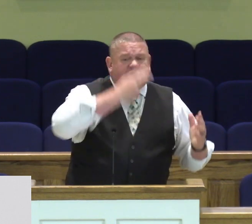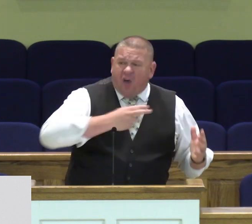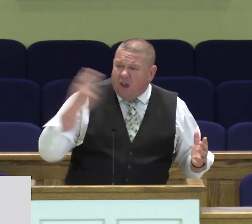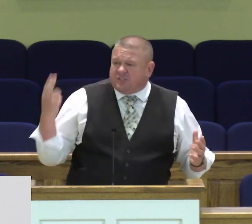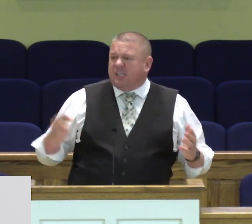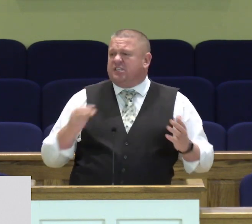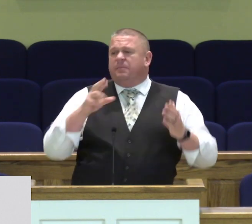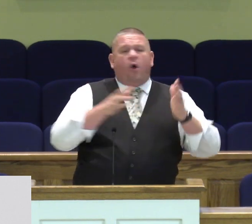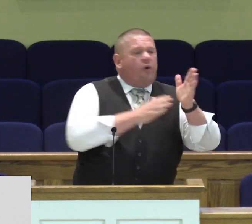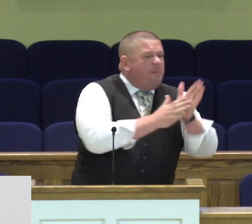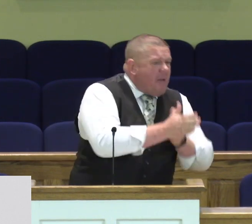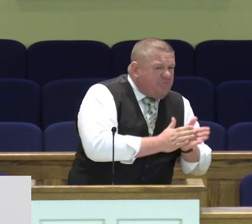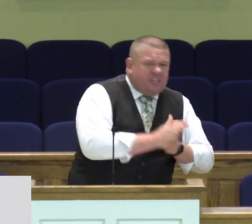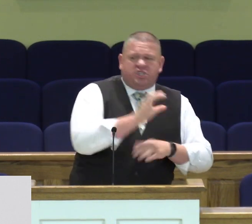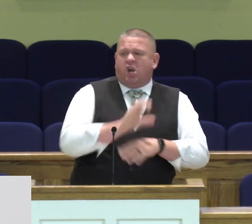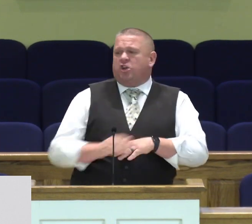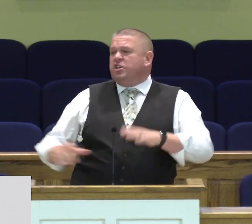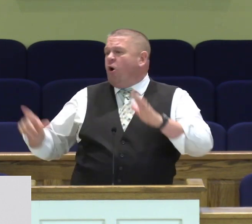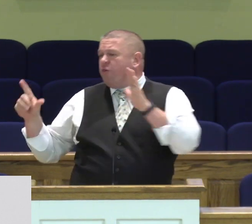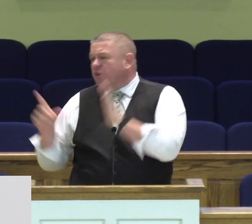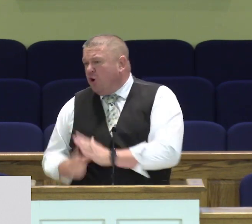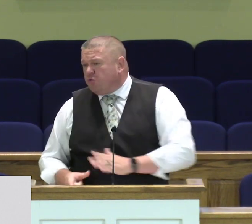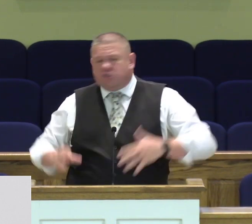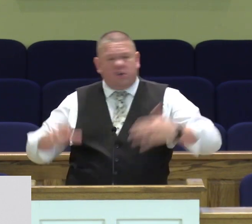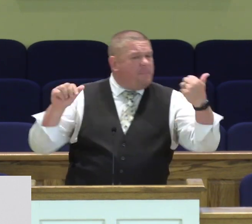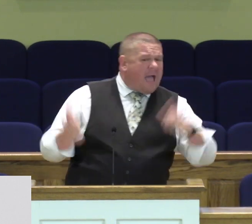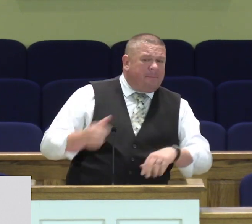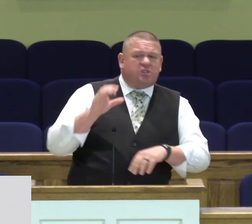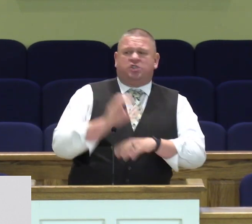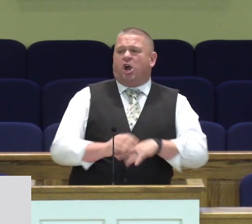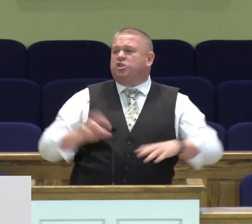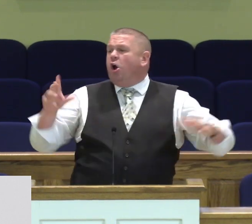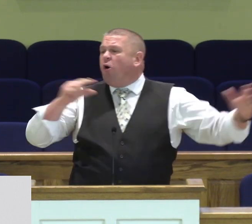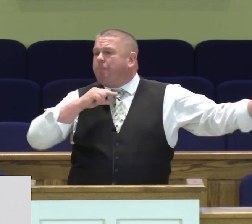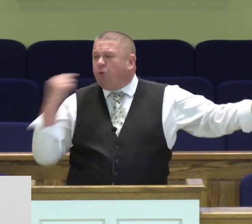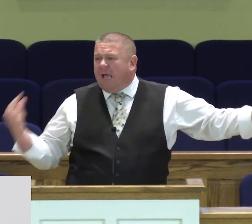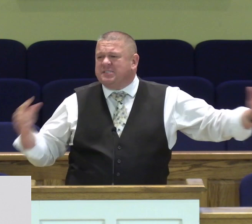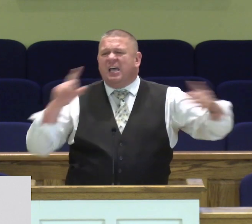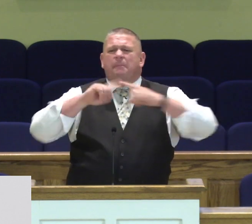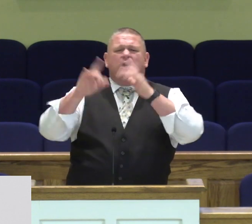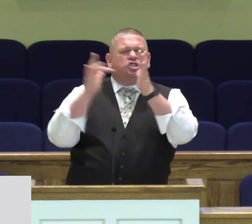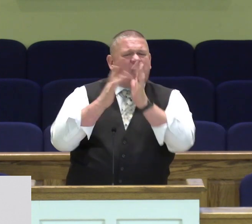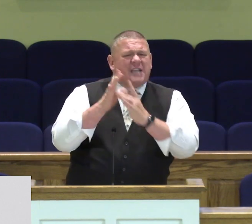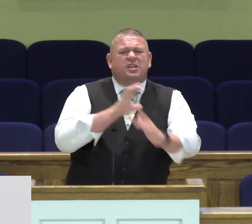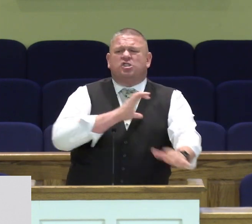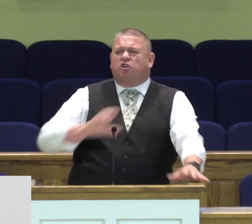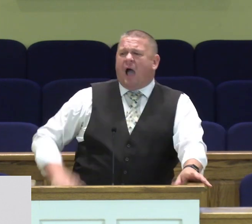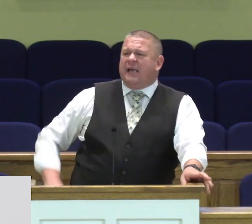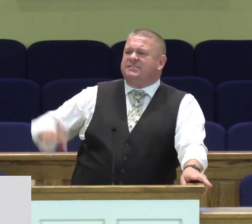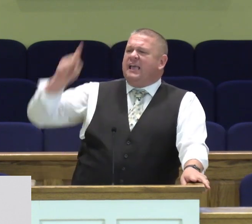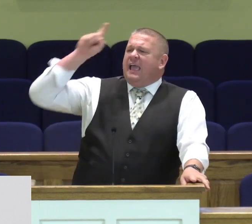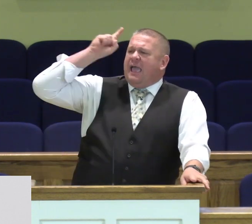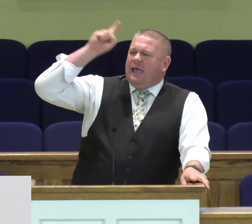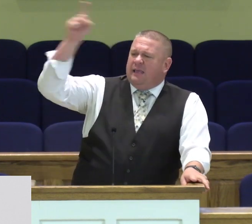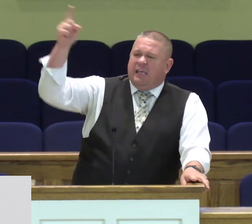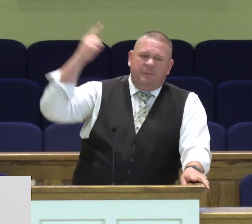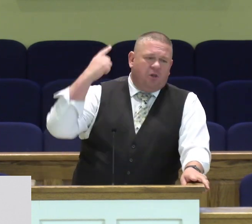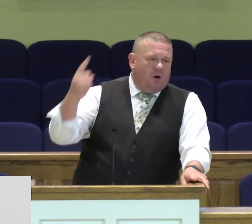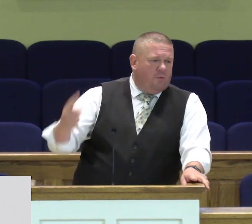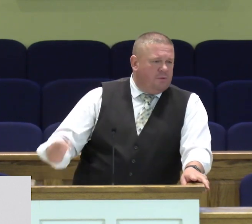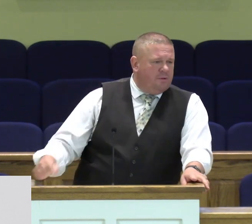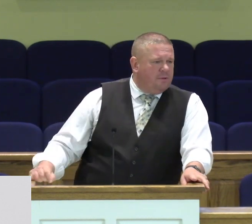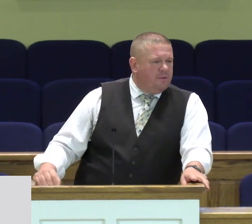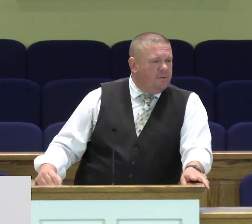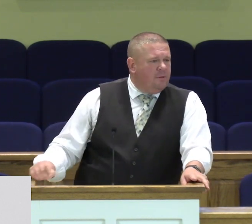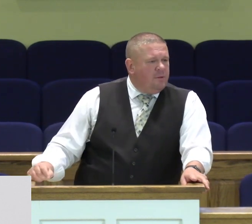or Catholicism, or the Methodist Church, or the Lutherans, or the Baptist Church, or a priest, but Jesus Christ and Him